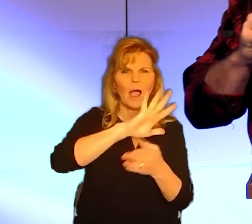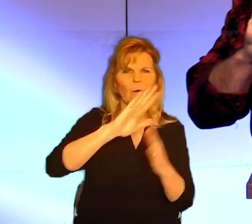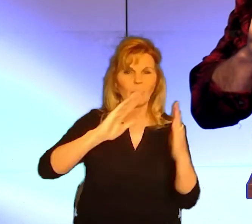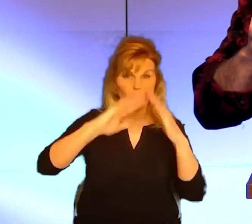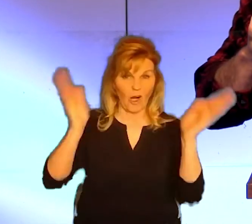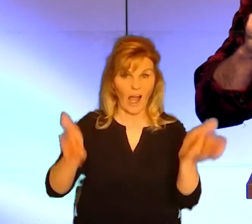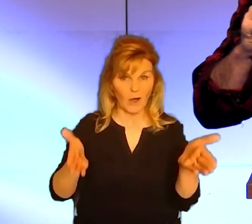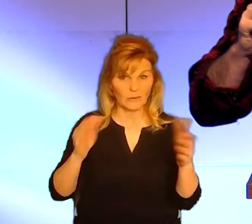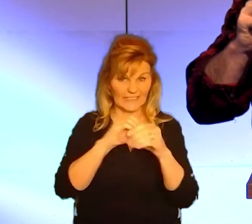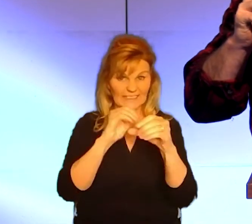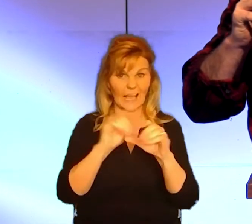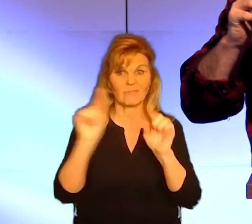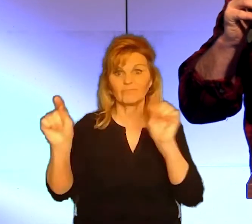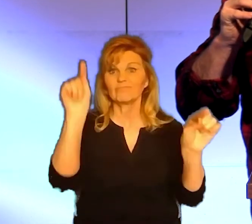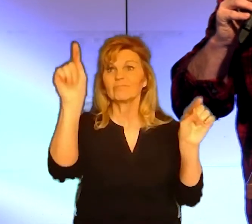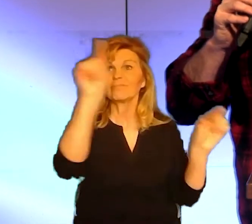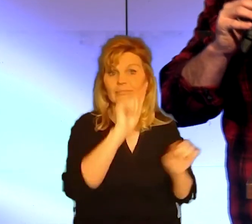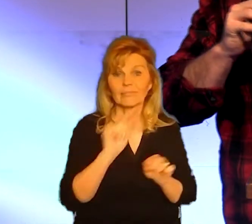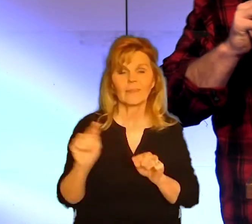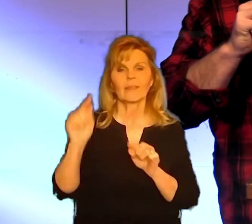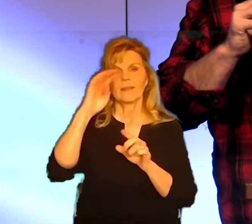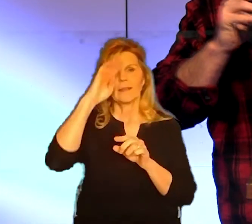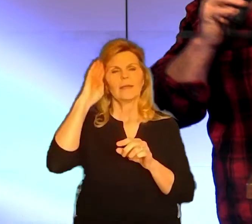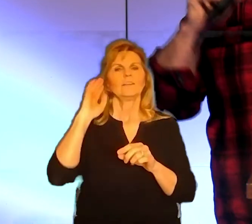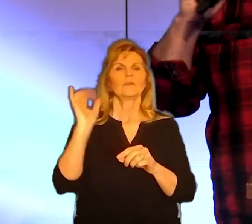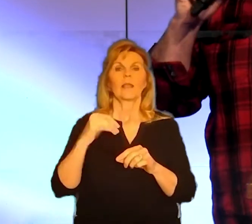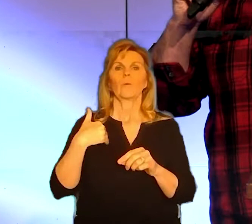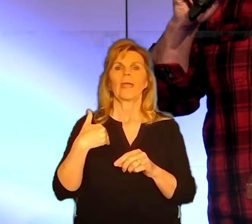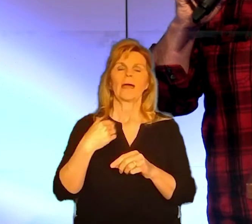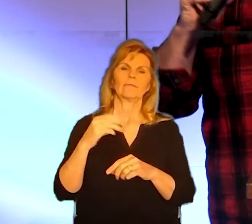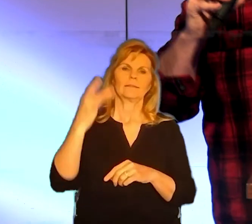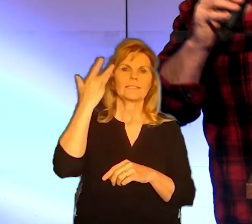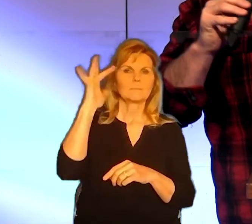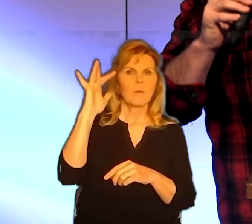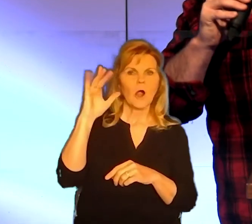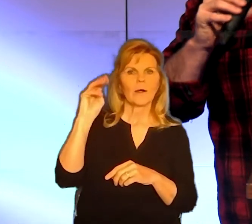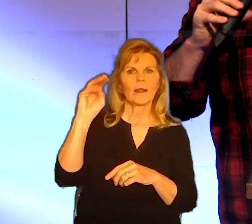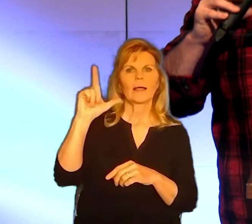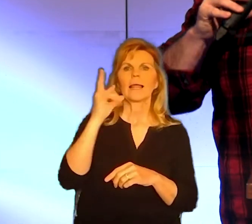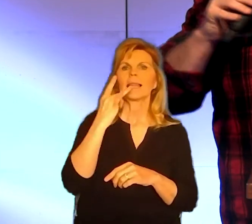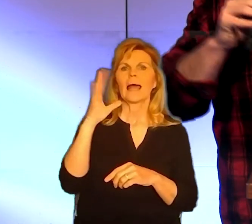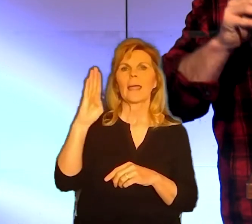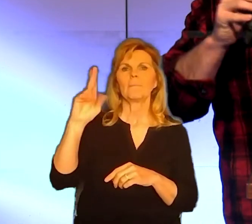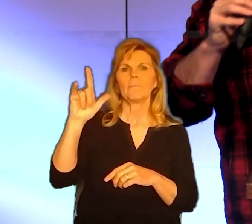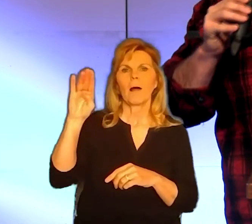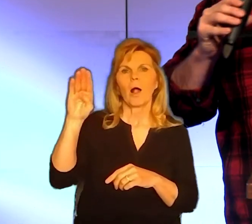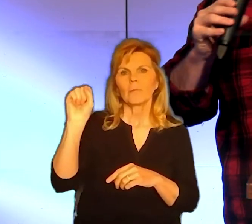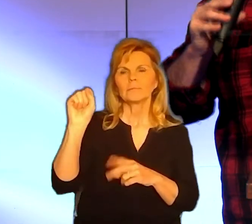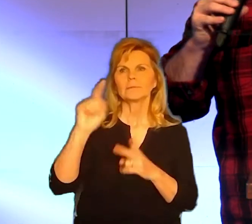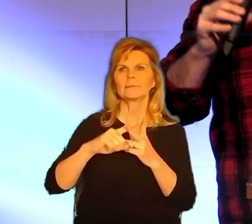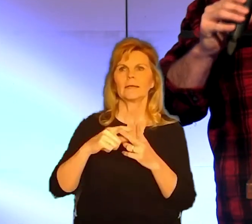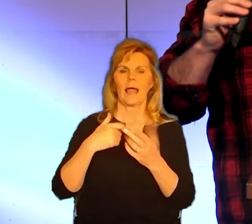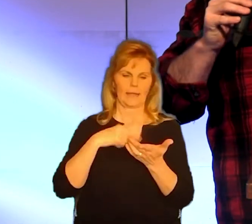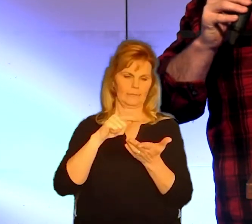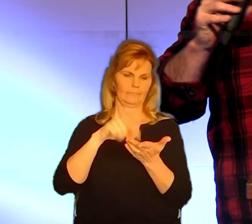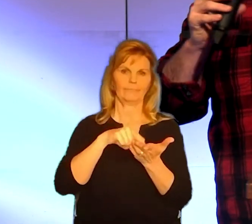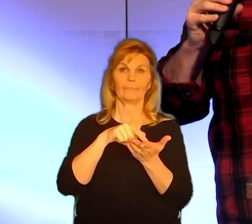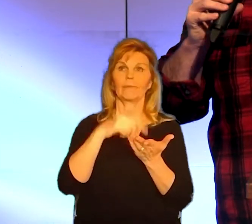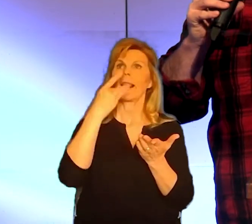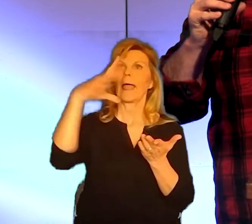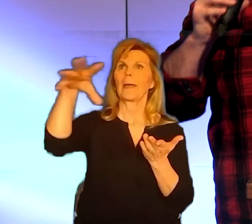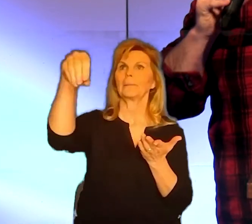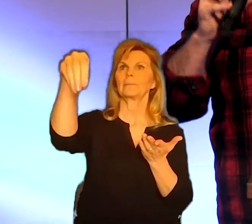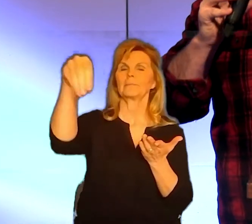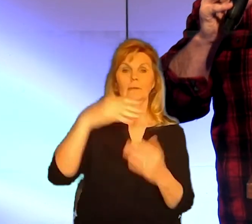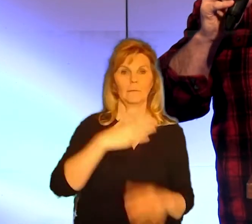home, and we have like smart light bulbs, and I can like turn off light bulbs because my kids,